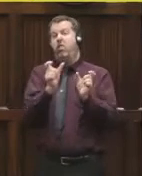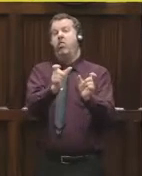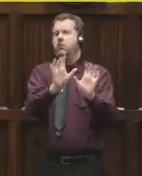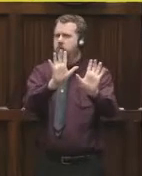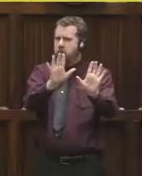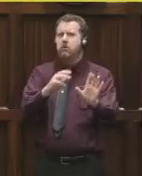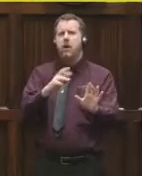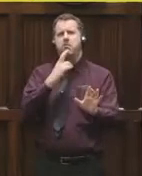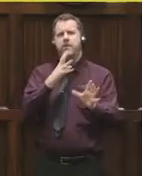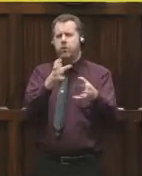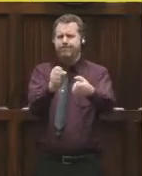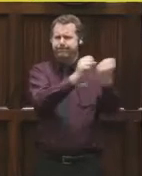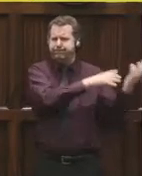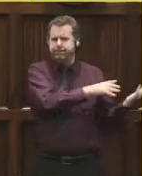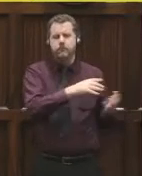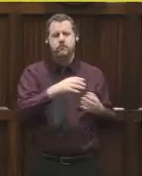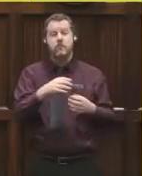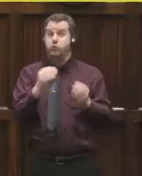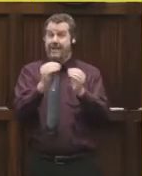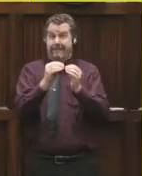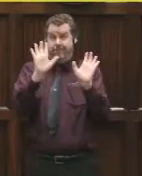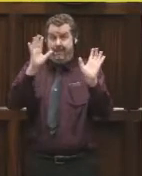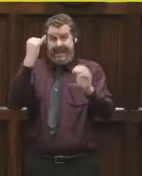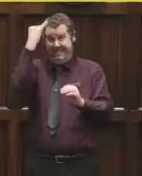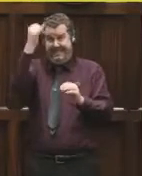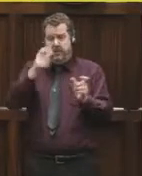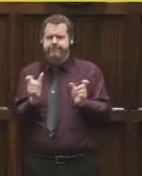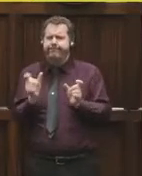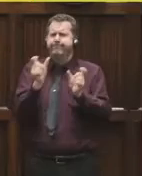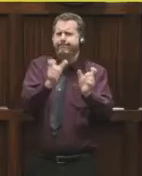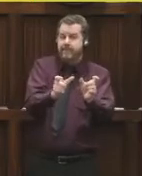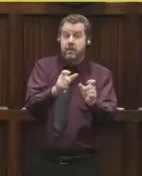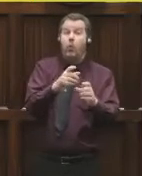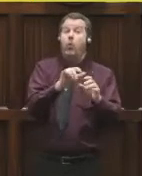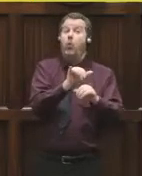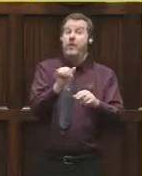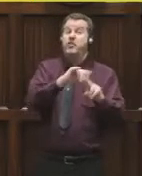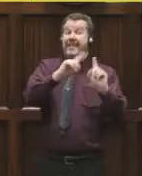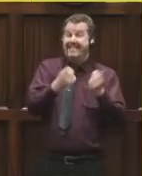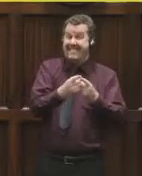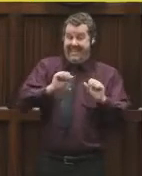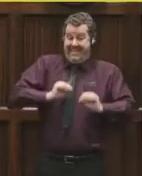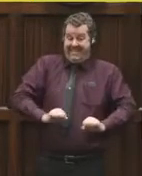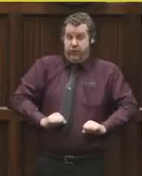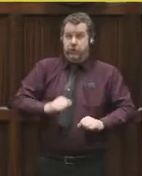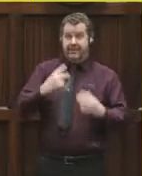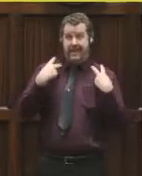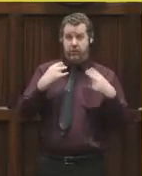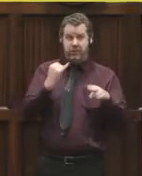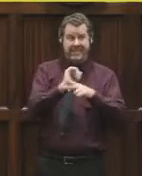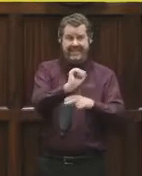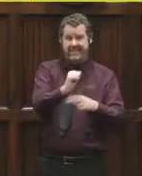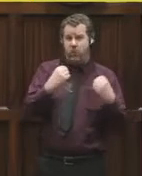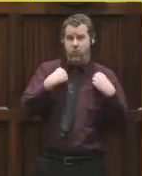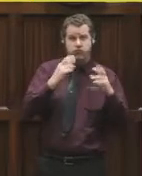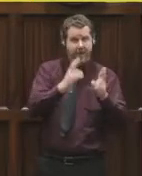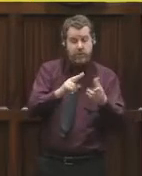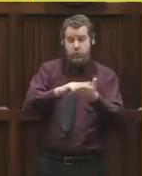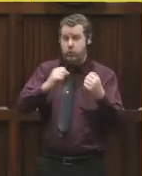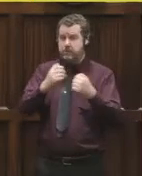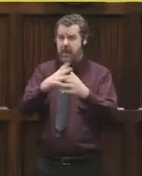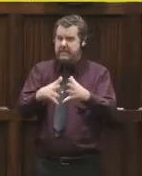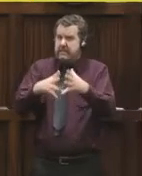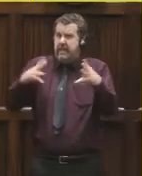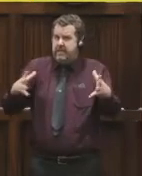putting in or suggesting which is an indigenous language in its own right, used by a sizeable minority